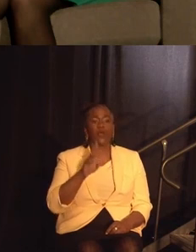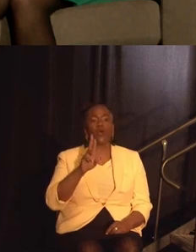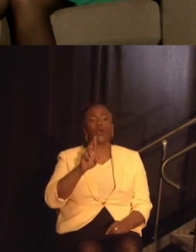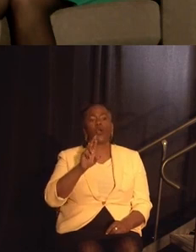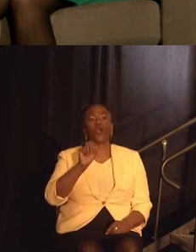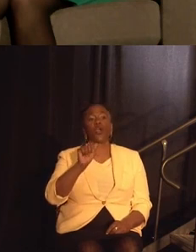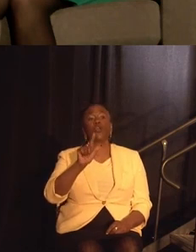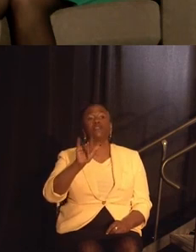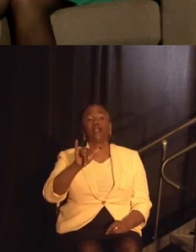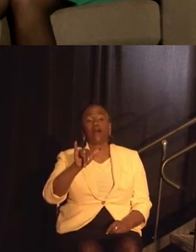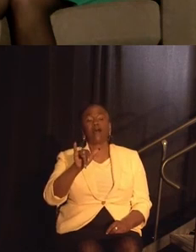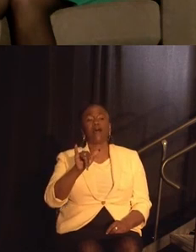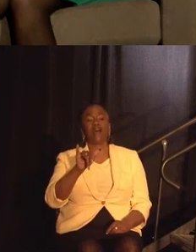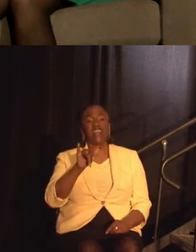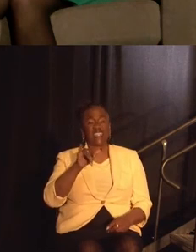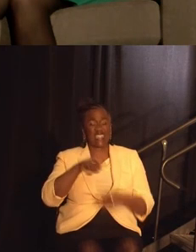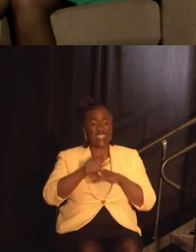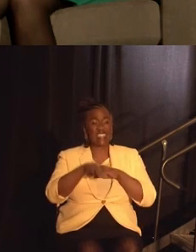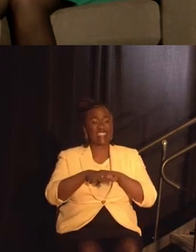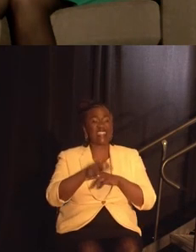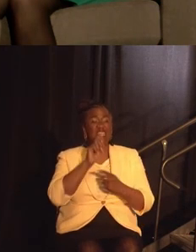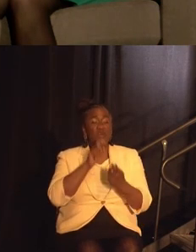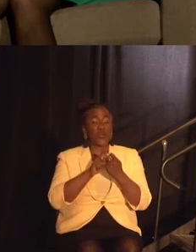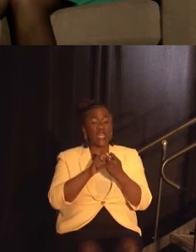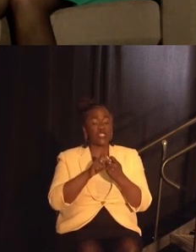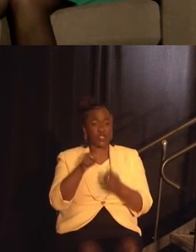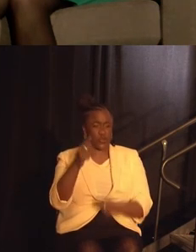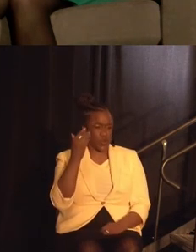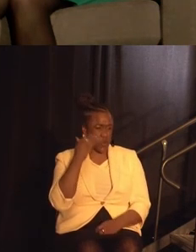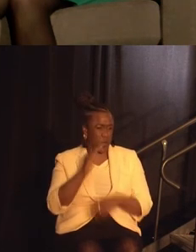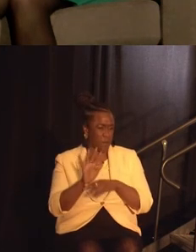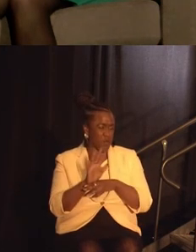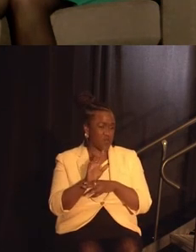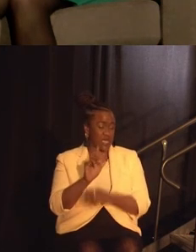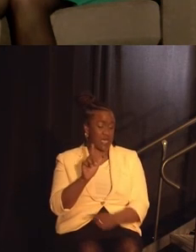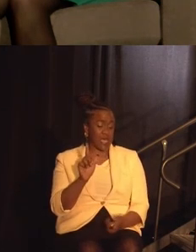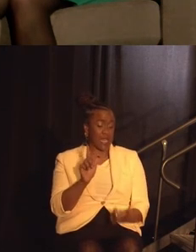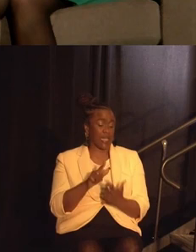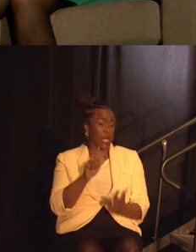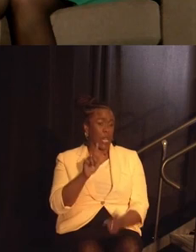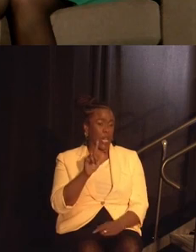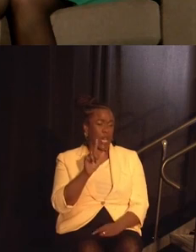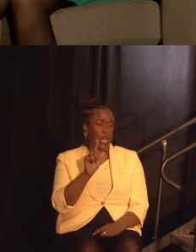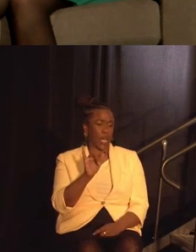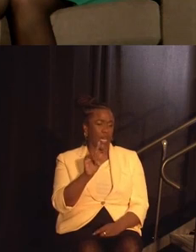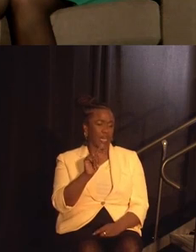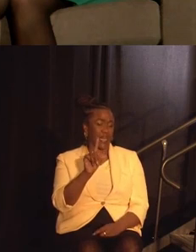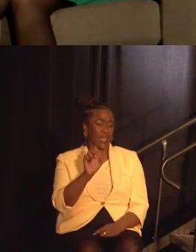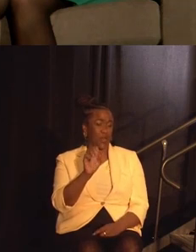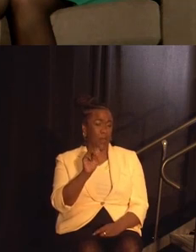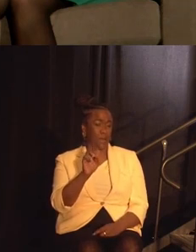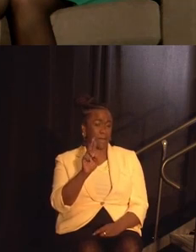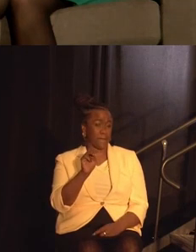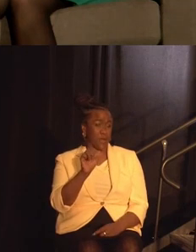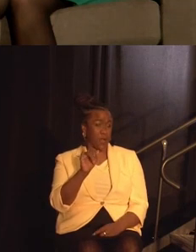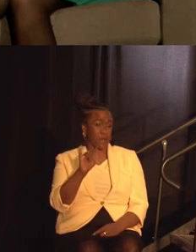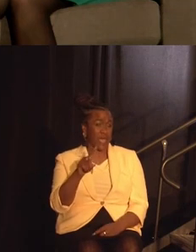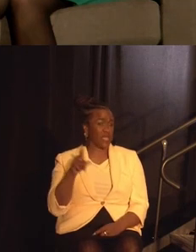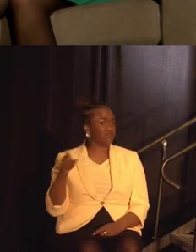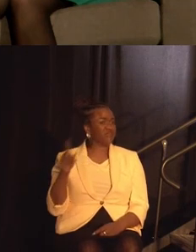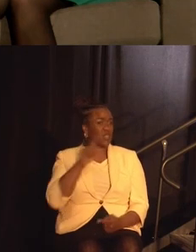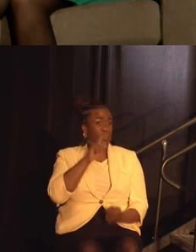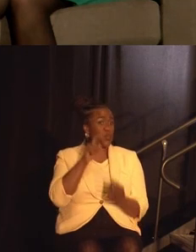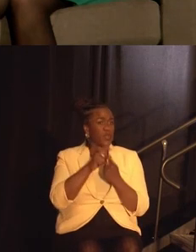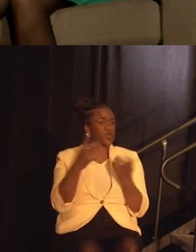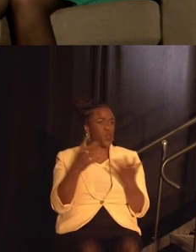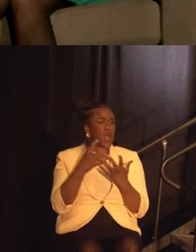the Sea Witch. The whole thing with Ariel's voice and Prince Ambien overdose is just an act of civil disobedience. What Ursula really wants is to bring down